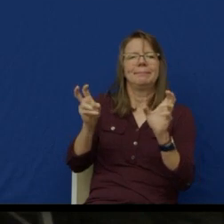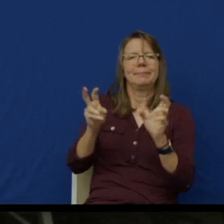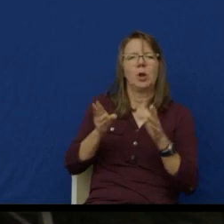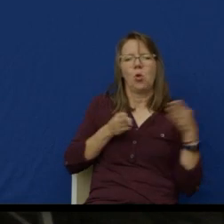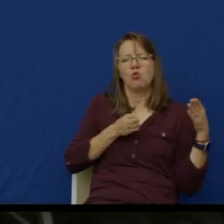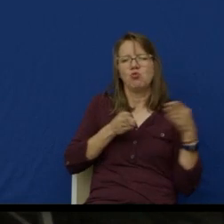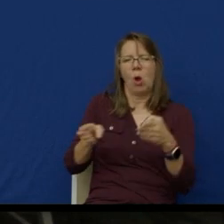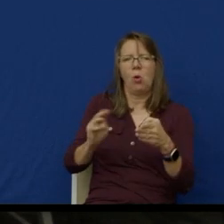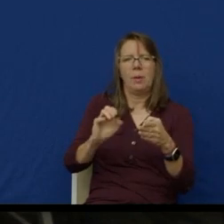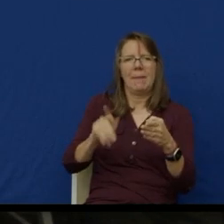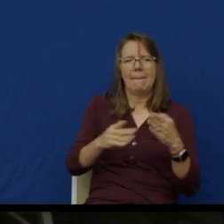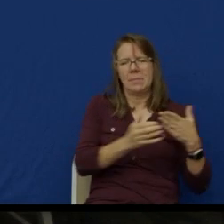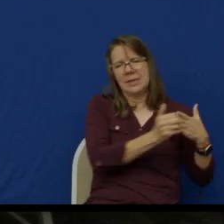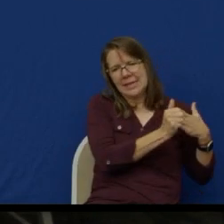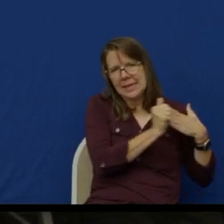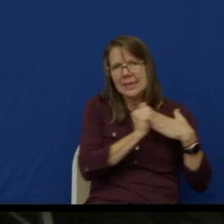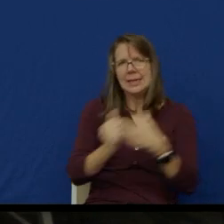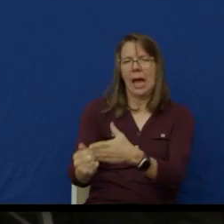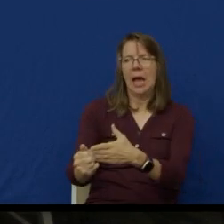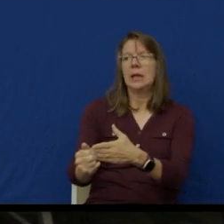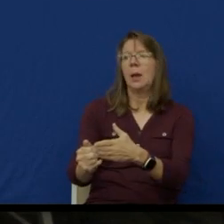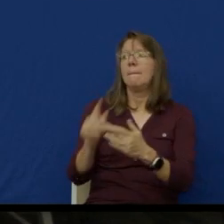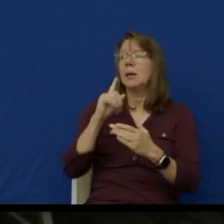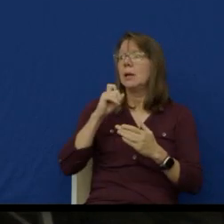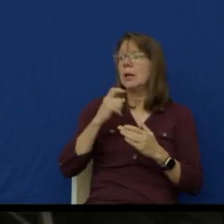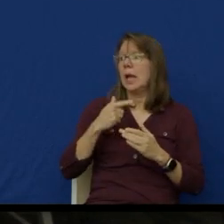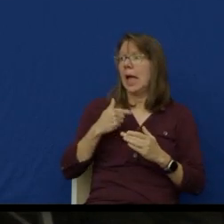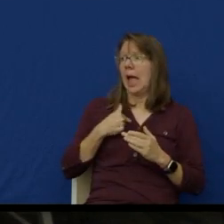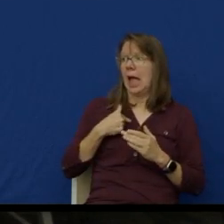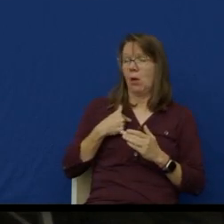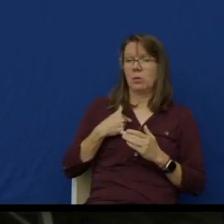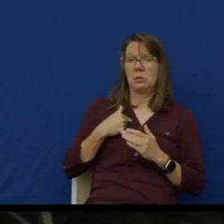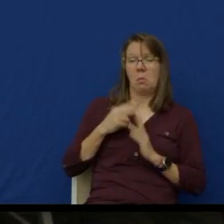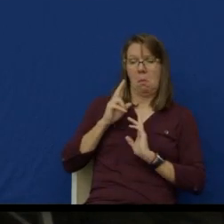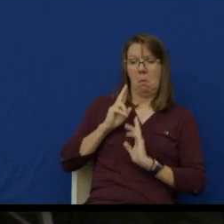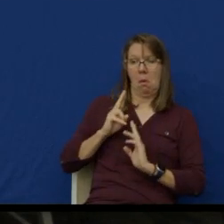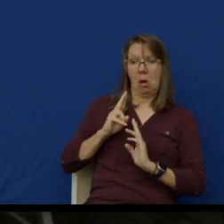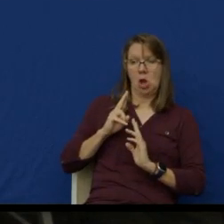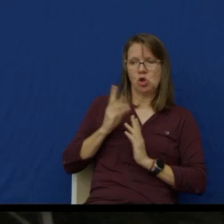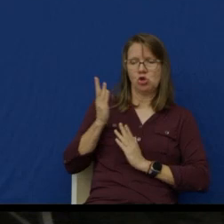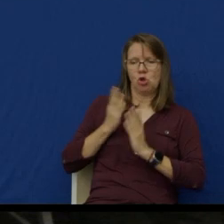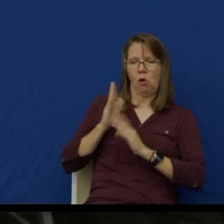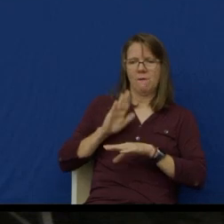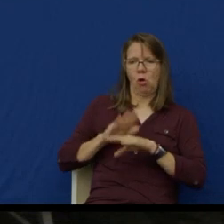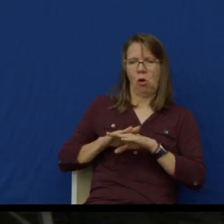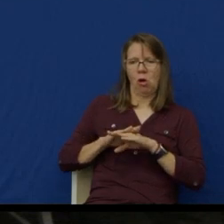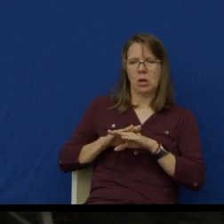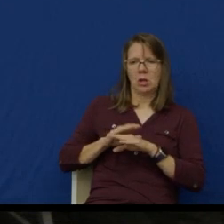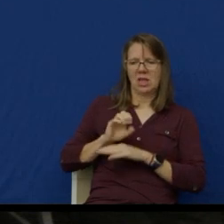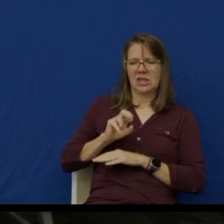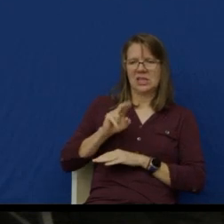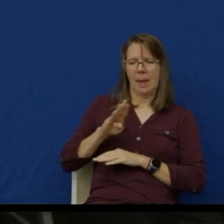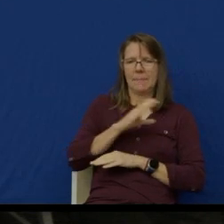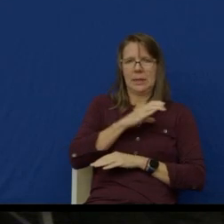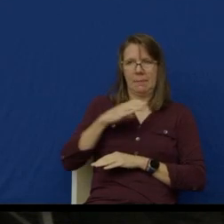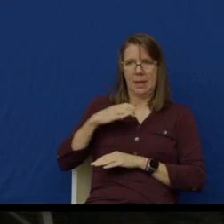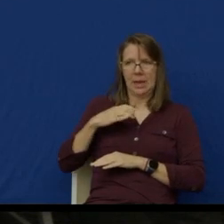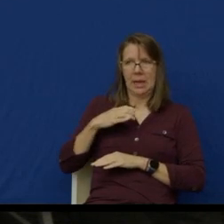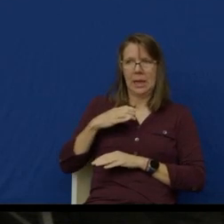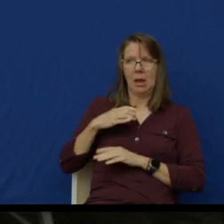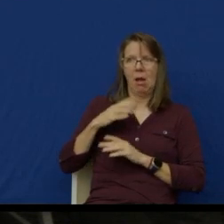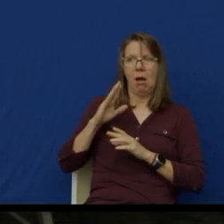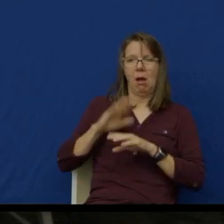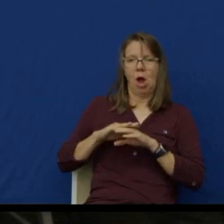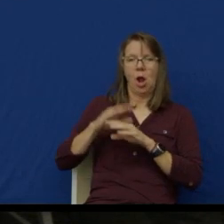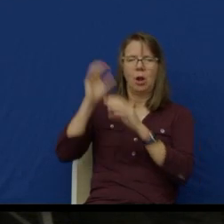Holly, because I had the privilege of serving as the subcommittee chairperson on that profile of a learner,